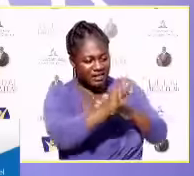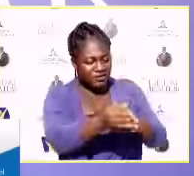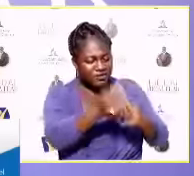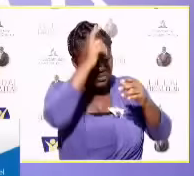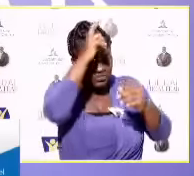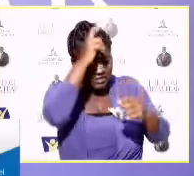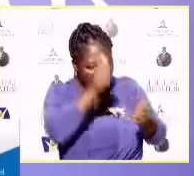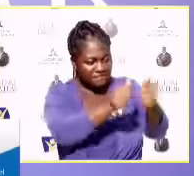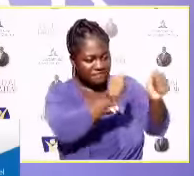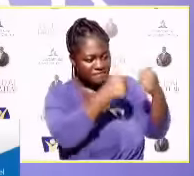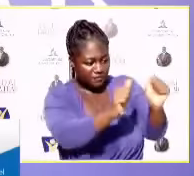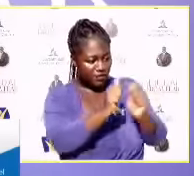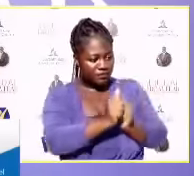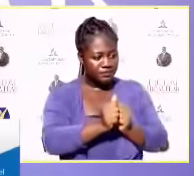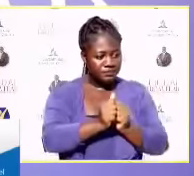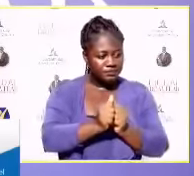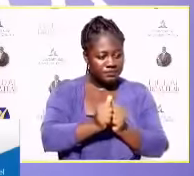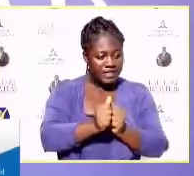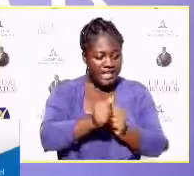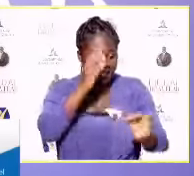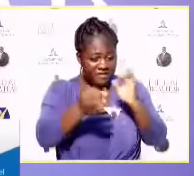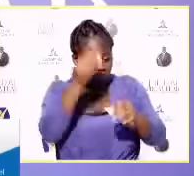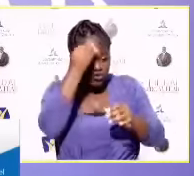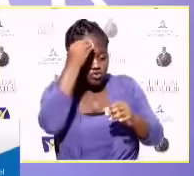When you hear the seventh day is the Sabbath